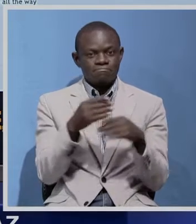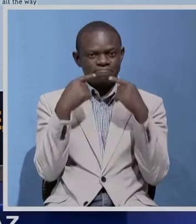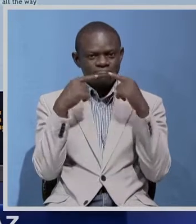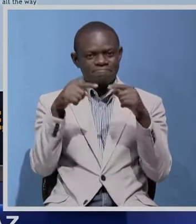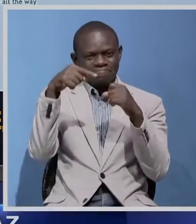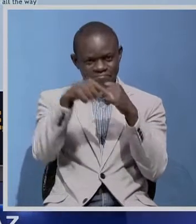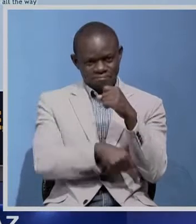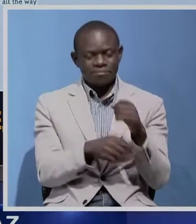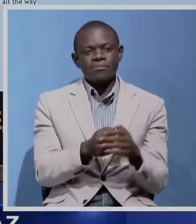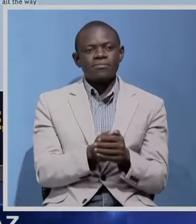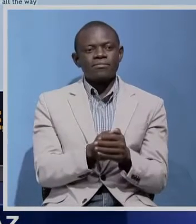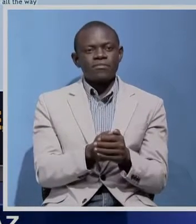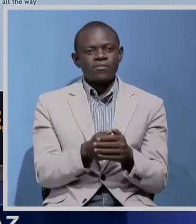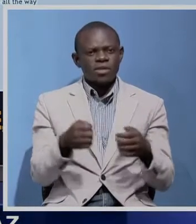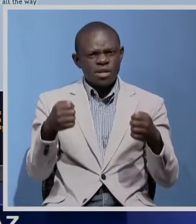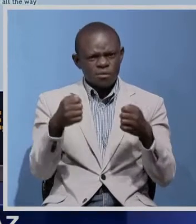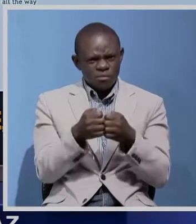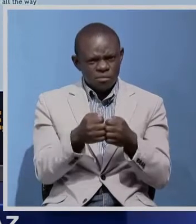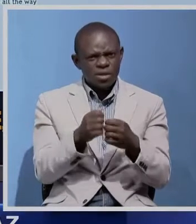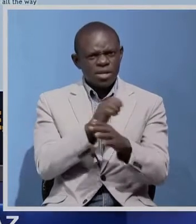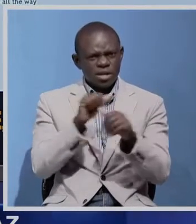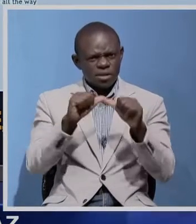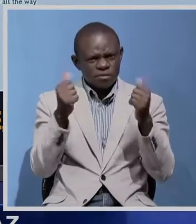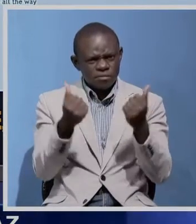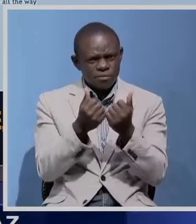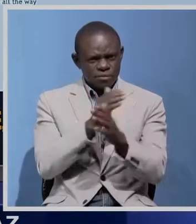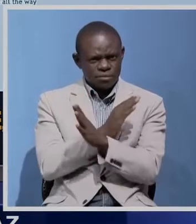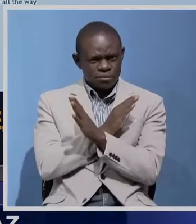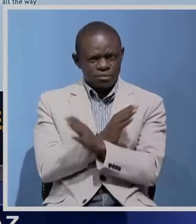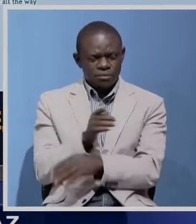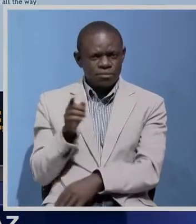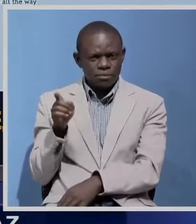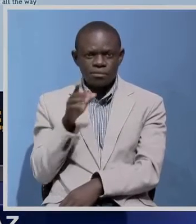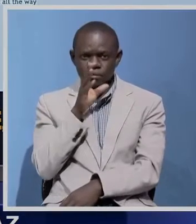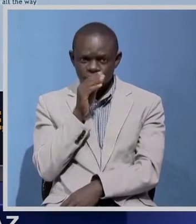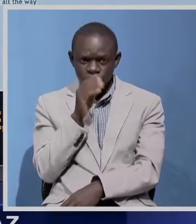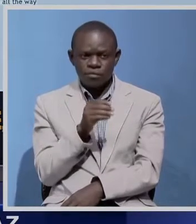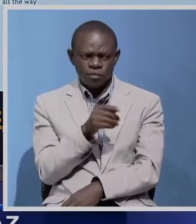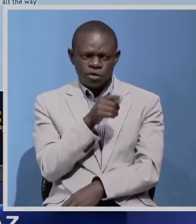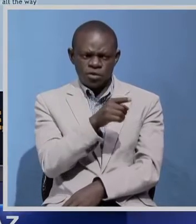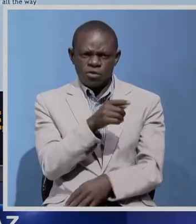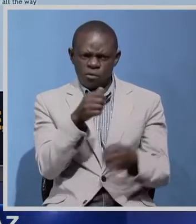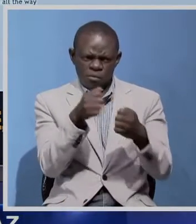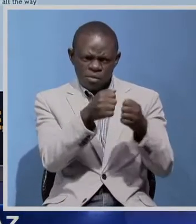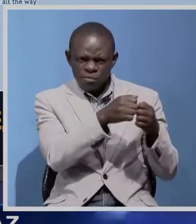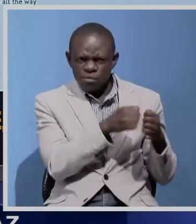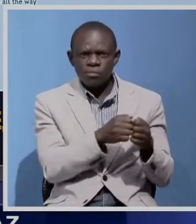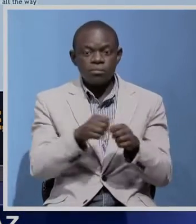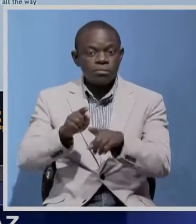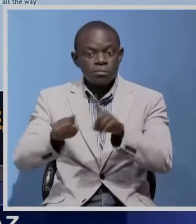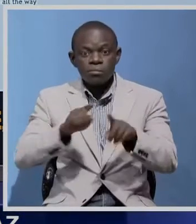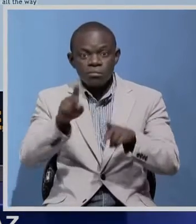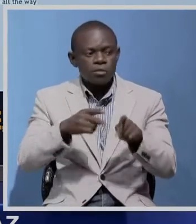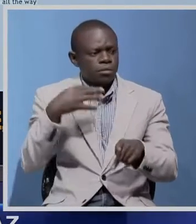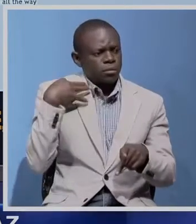The Bankers Association of Zambia, BAZ, says that several applications have been made to the banks by businesses and individuals wishing to access the